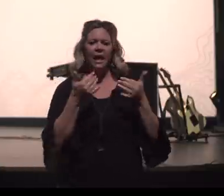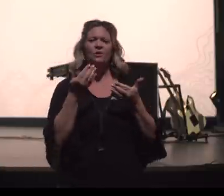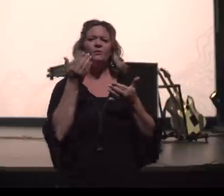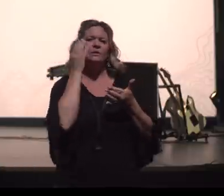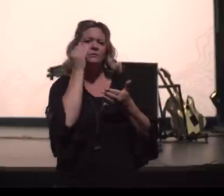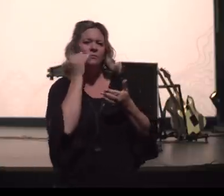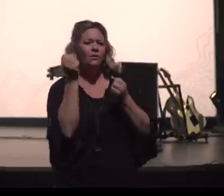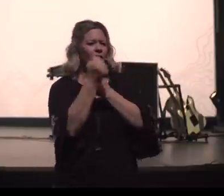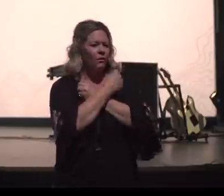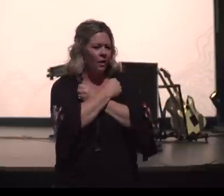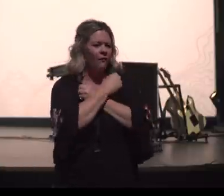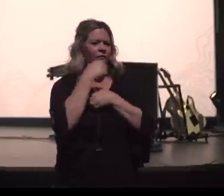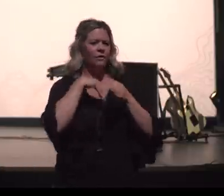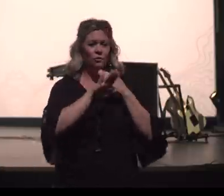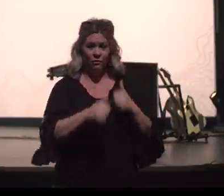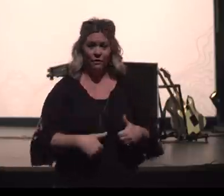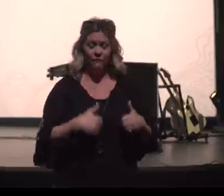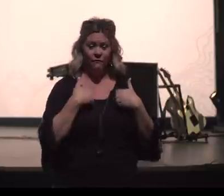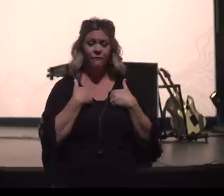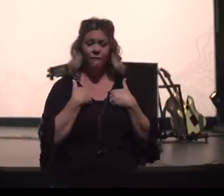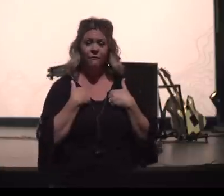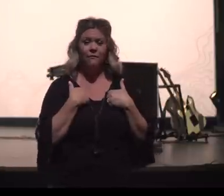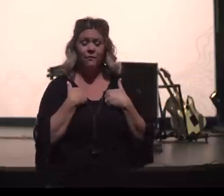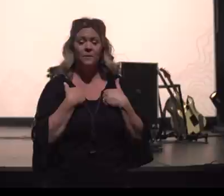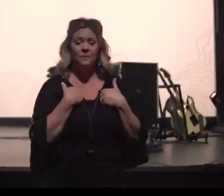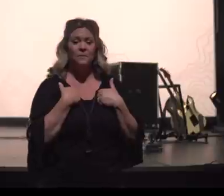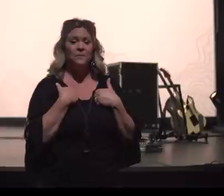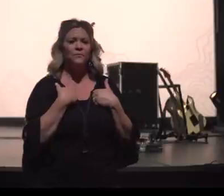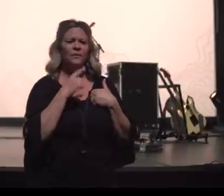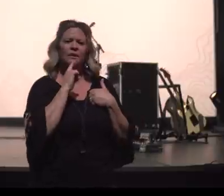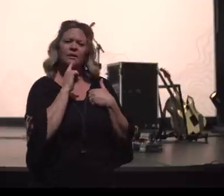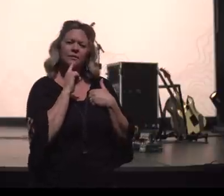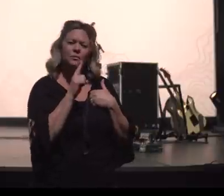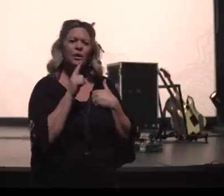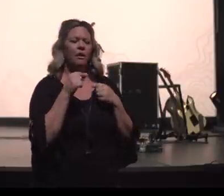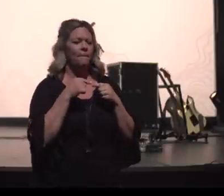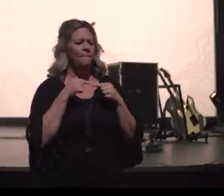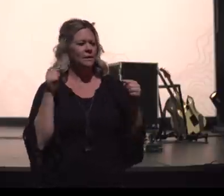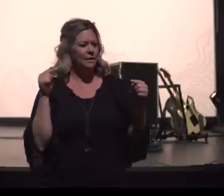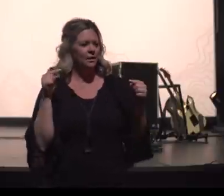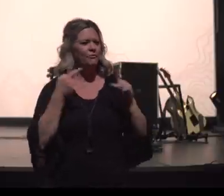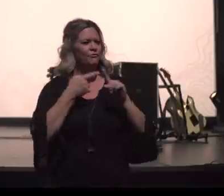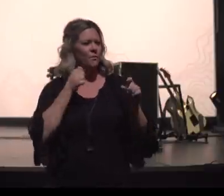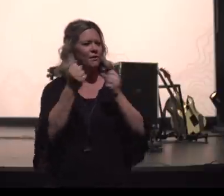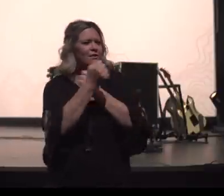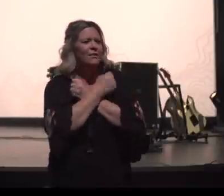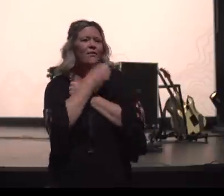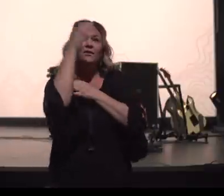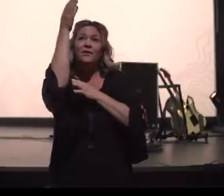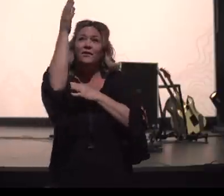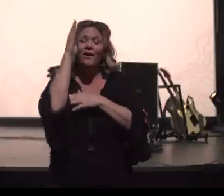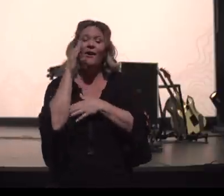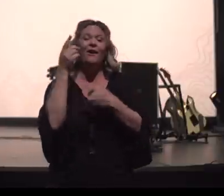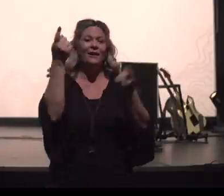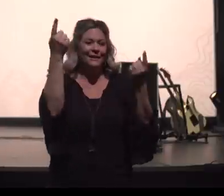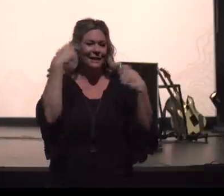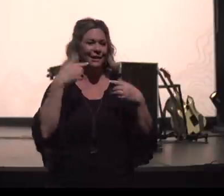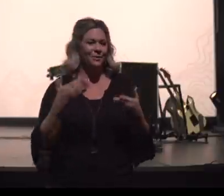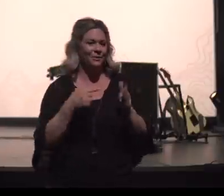experience love around you and in your life, it is so opposite from the love that God came to show